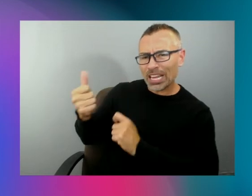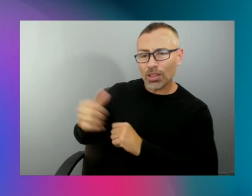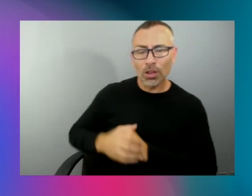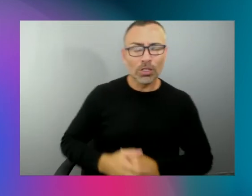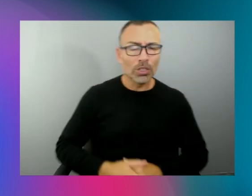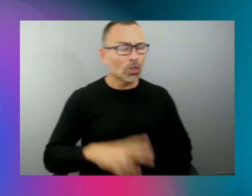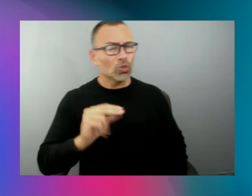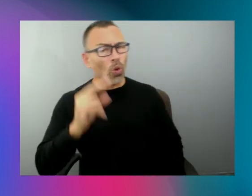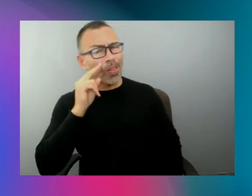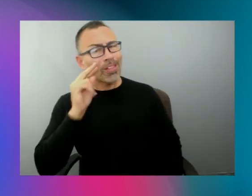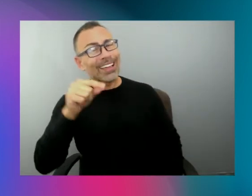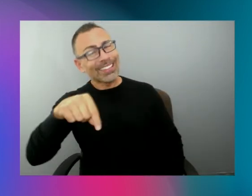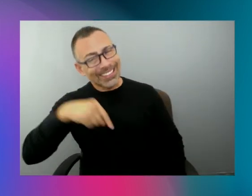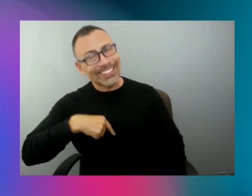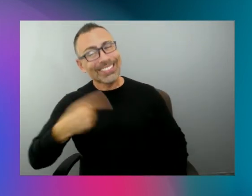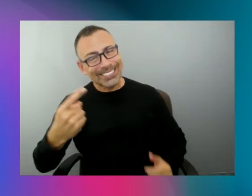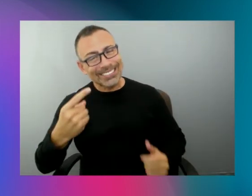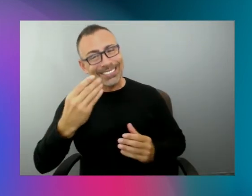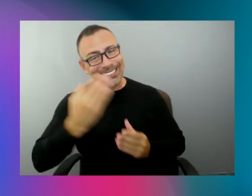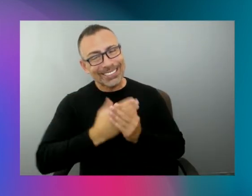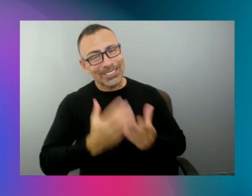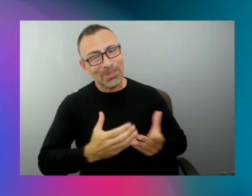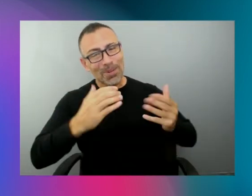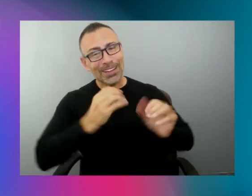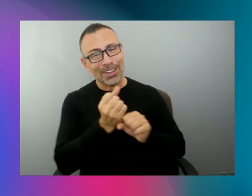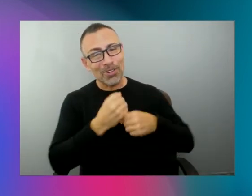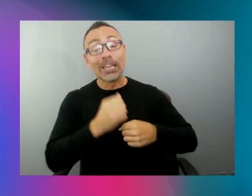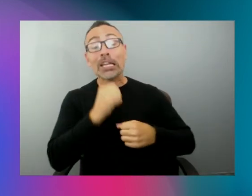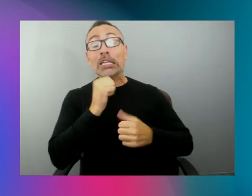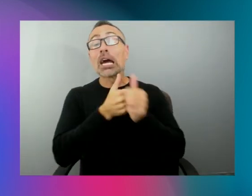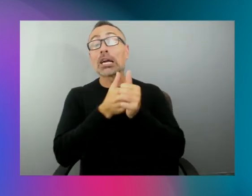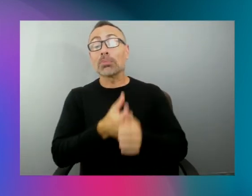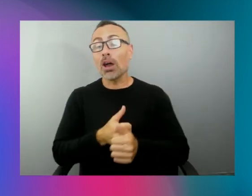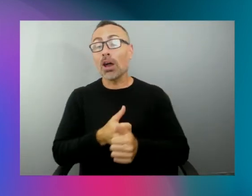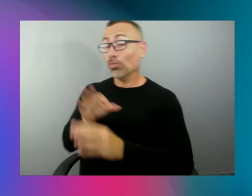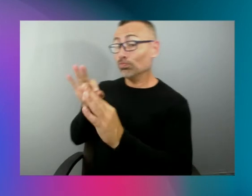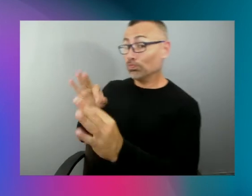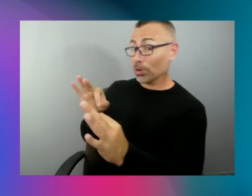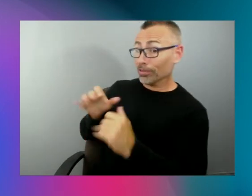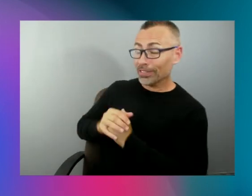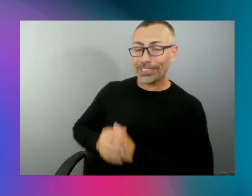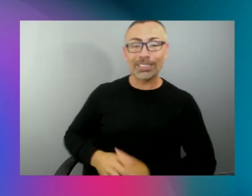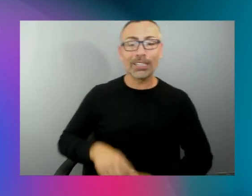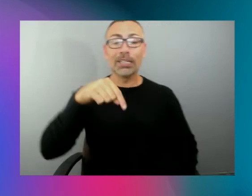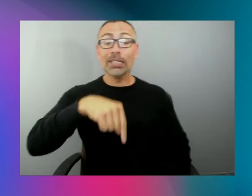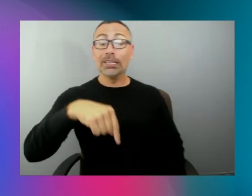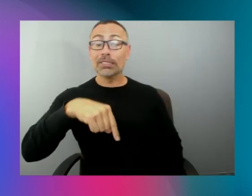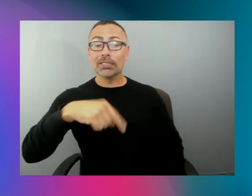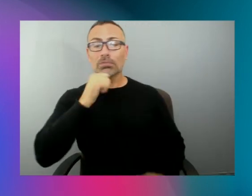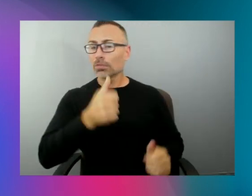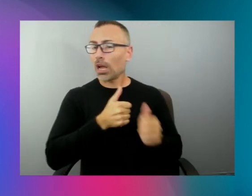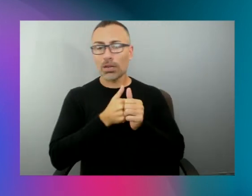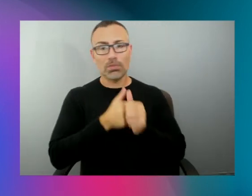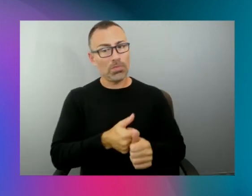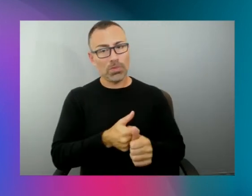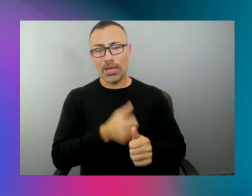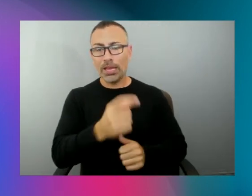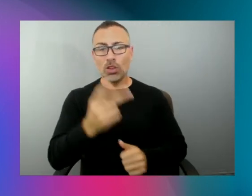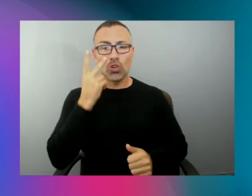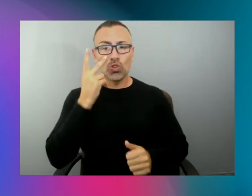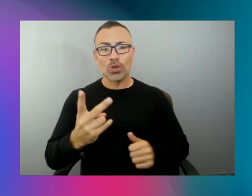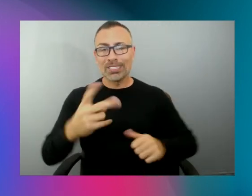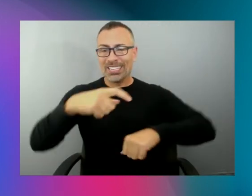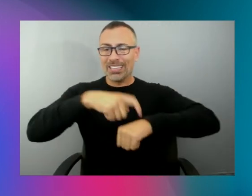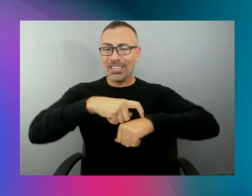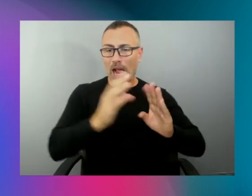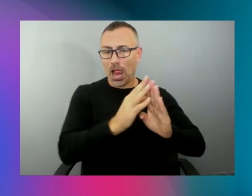bucket I created. Perfect. This is non-compliant. All right? It says that this is non-compliant, and then you can see the resource timelines and all. So